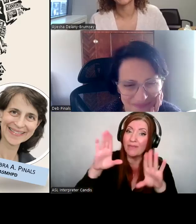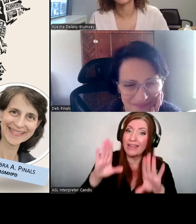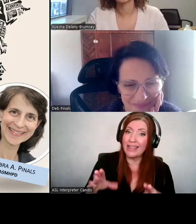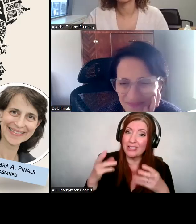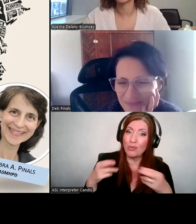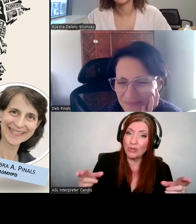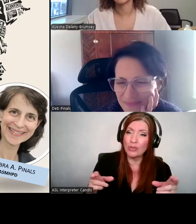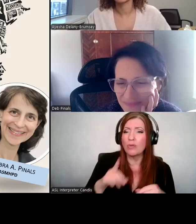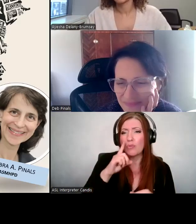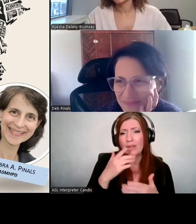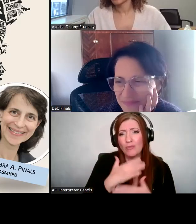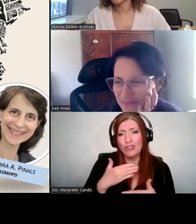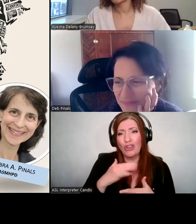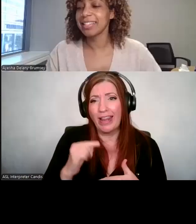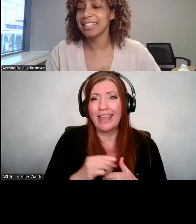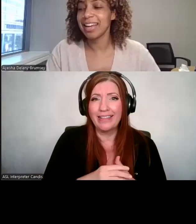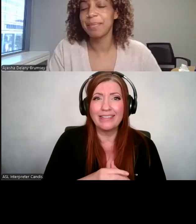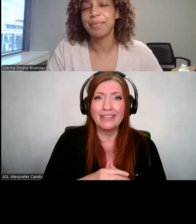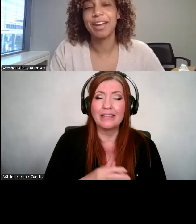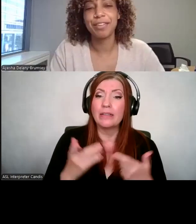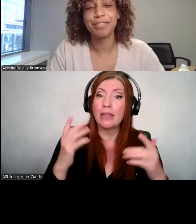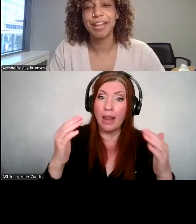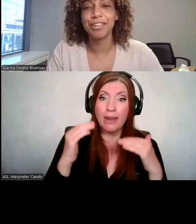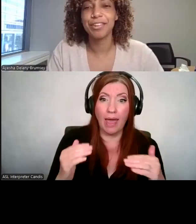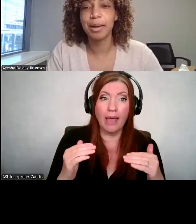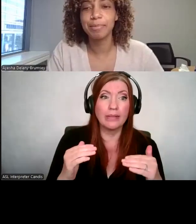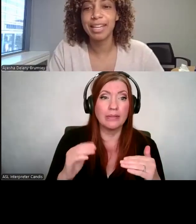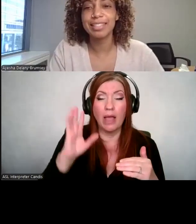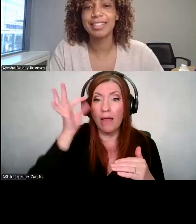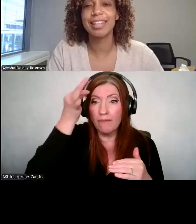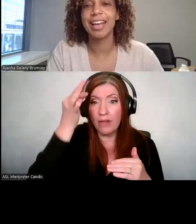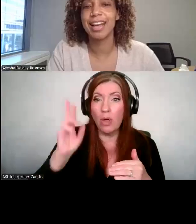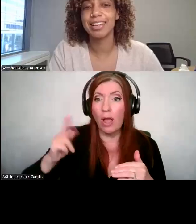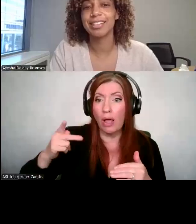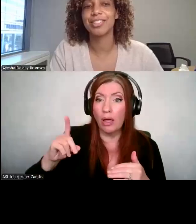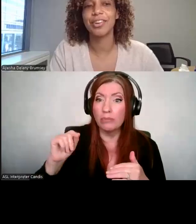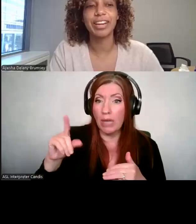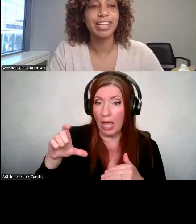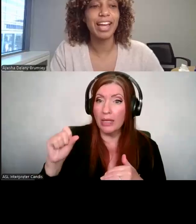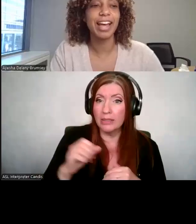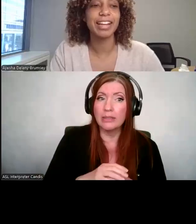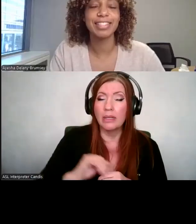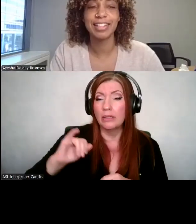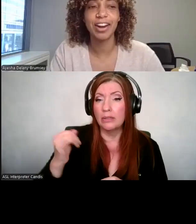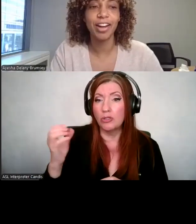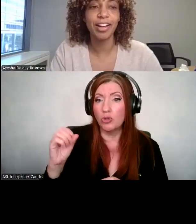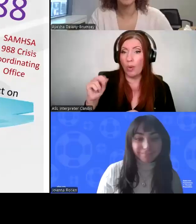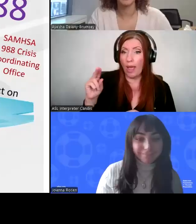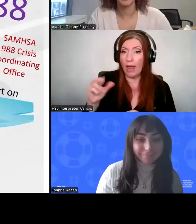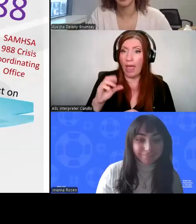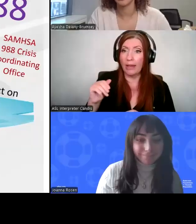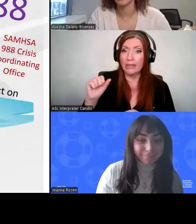resources. I really appreciate it. Next up, we have our federal updates. Joanna and